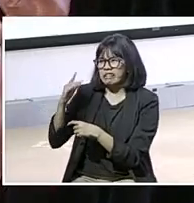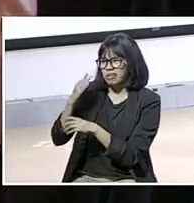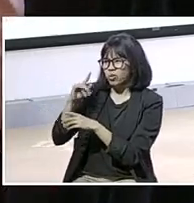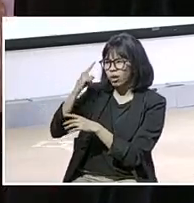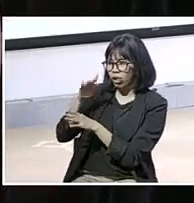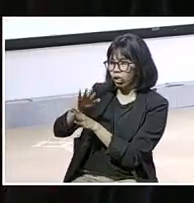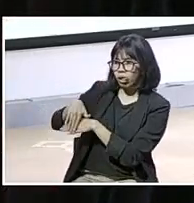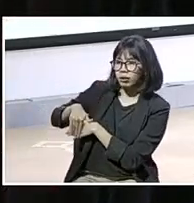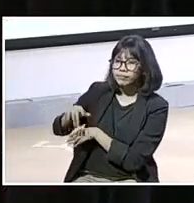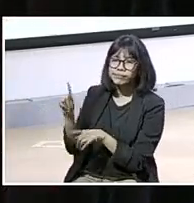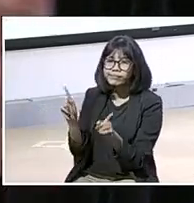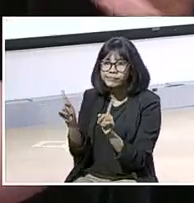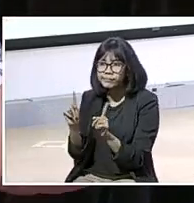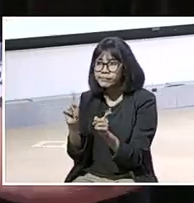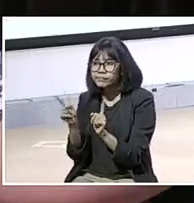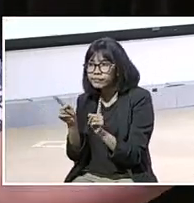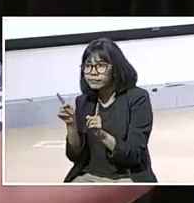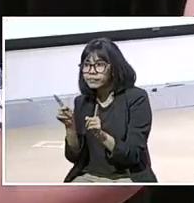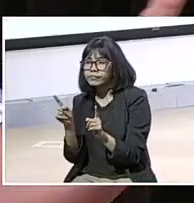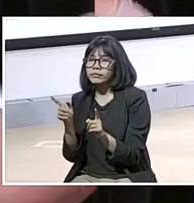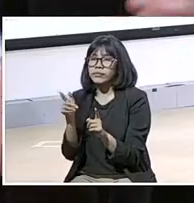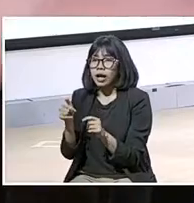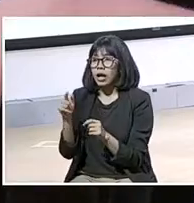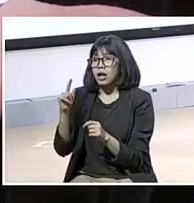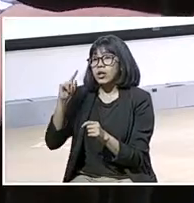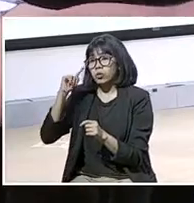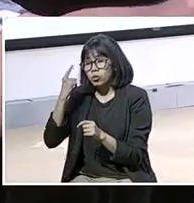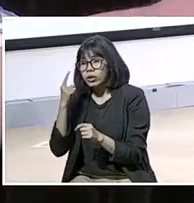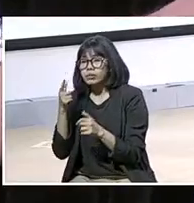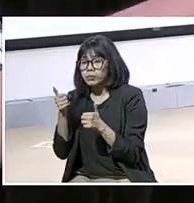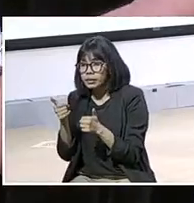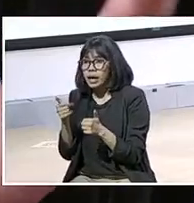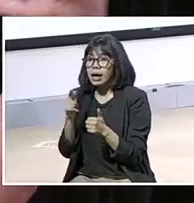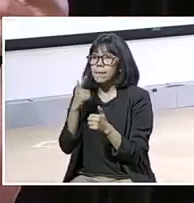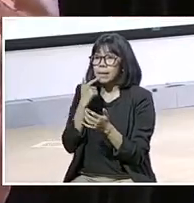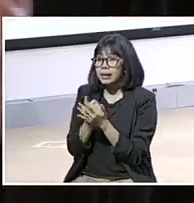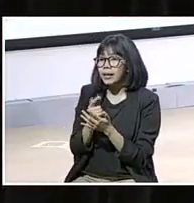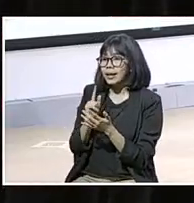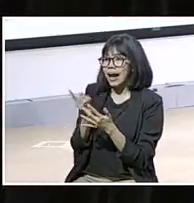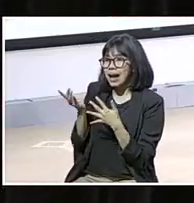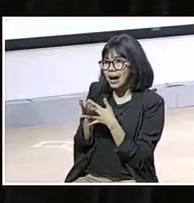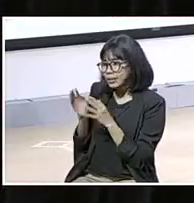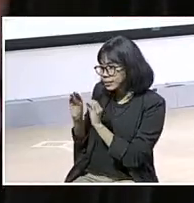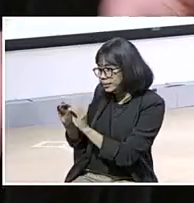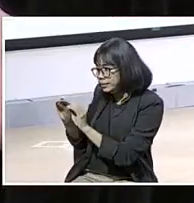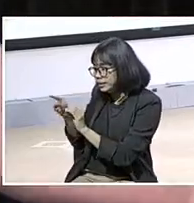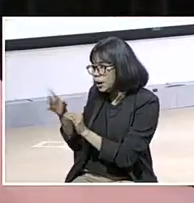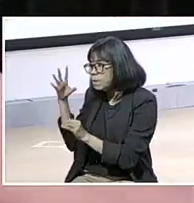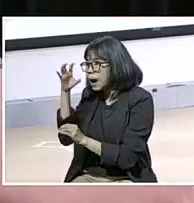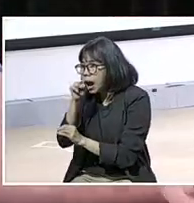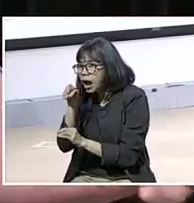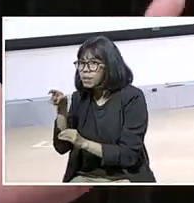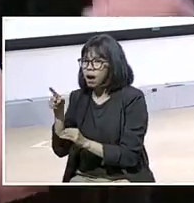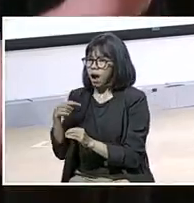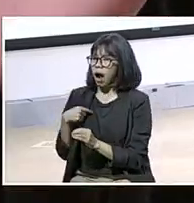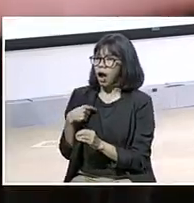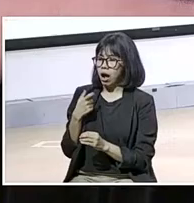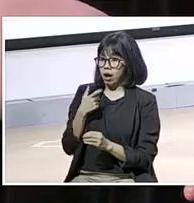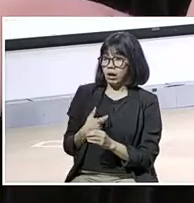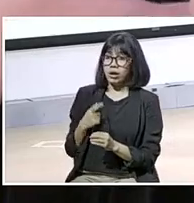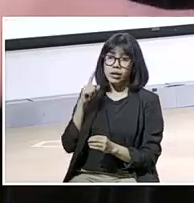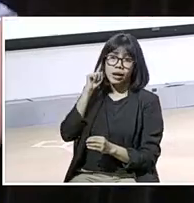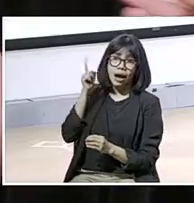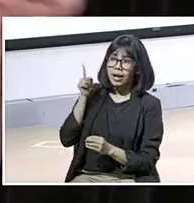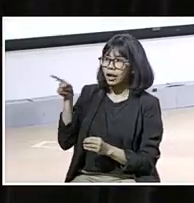play with people that aren't deaf so that they can understand, wow, you know, they're just like I am. They can shoot